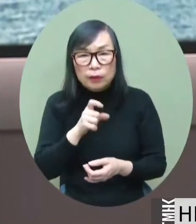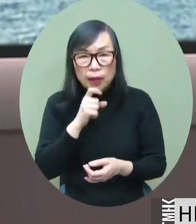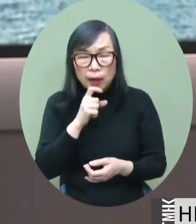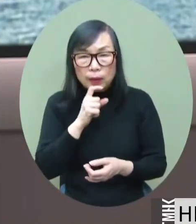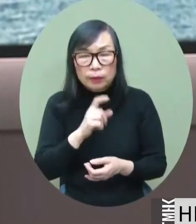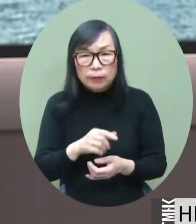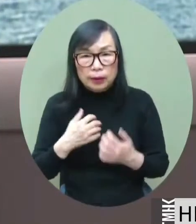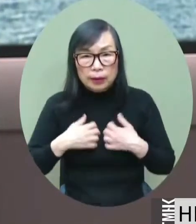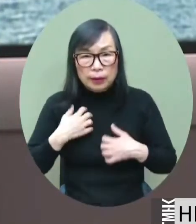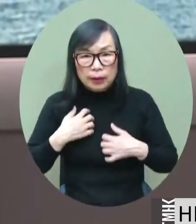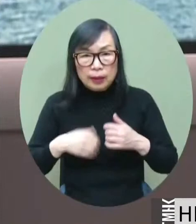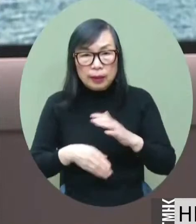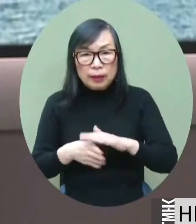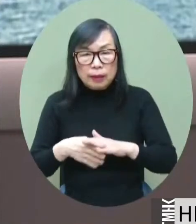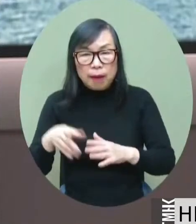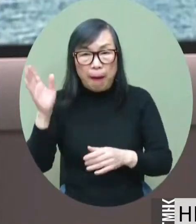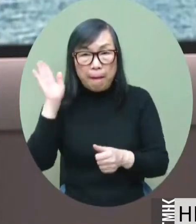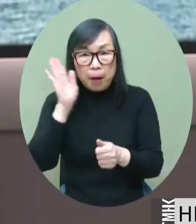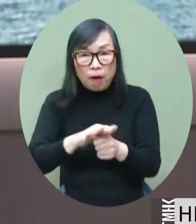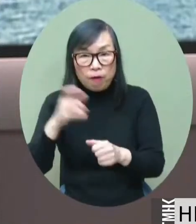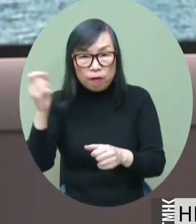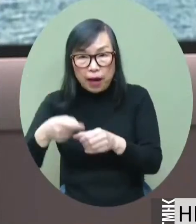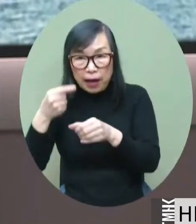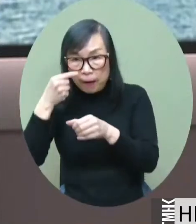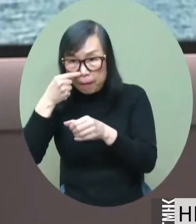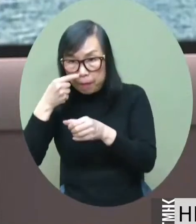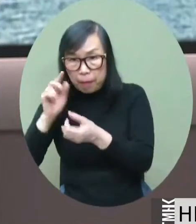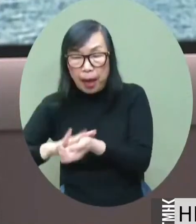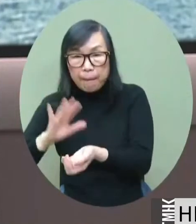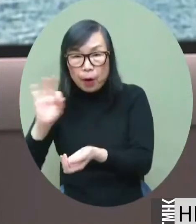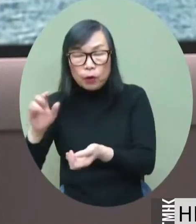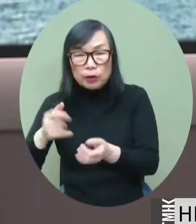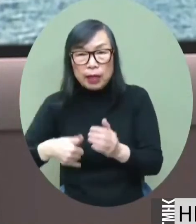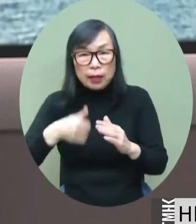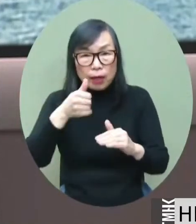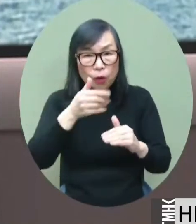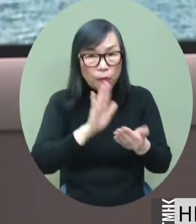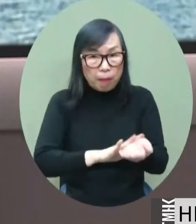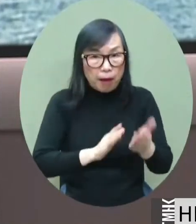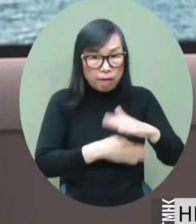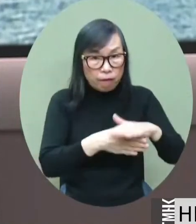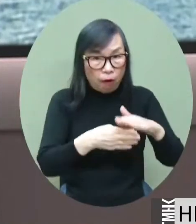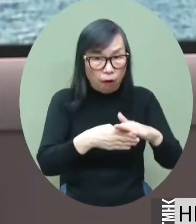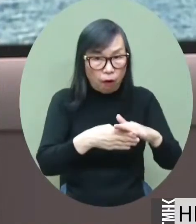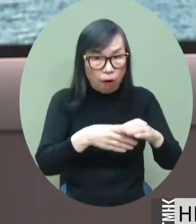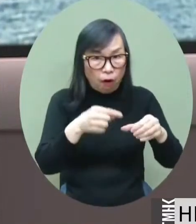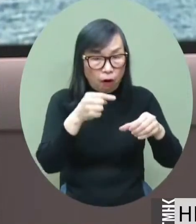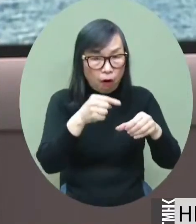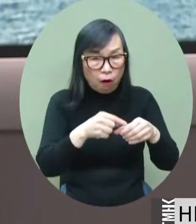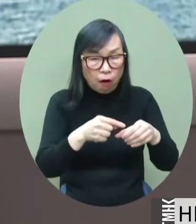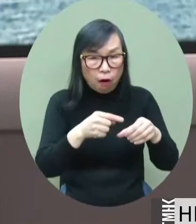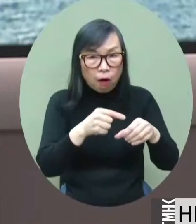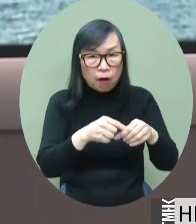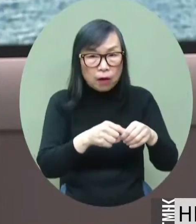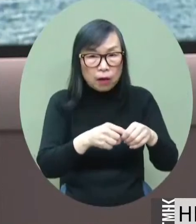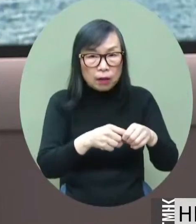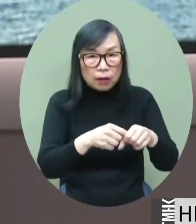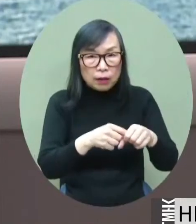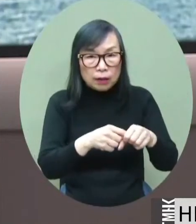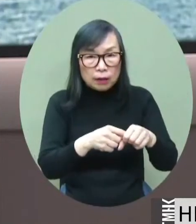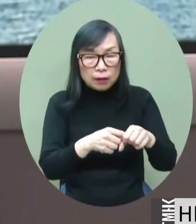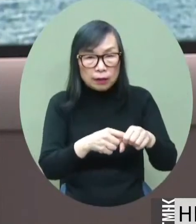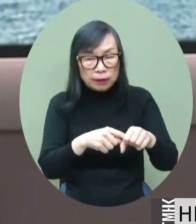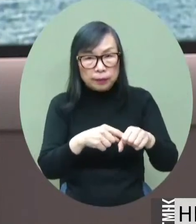of his renal failure. And he also was coughing. RAT tested negative. But